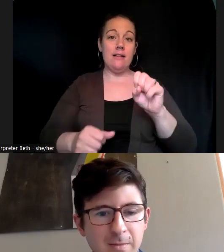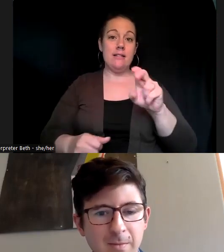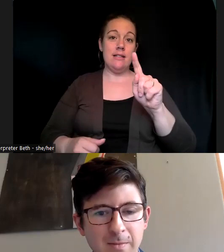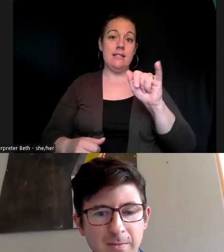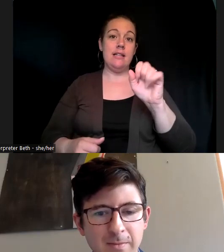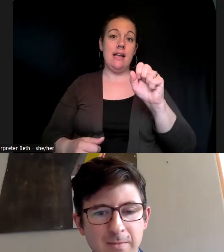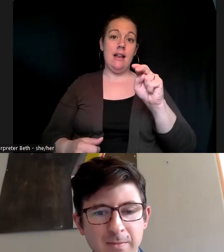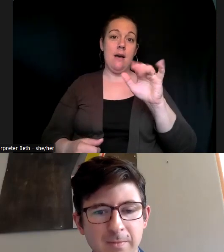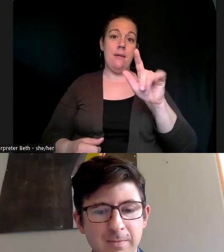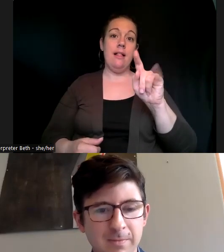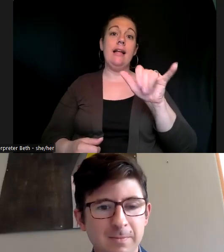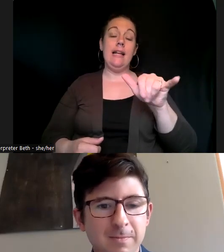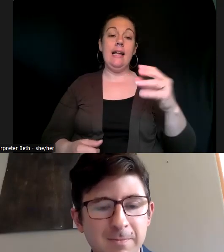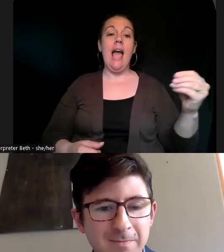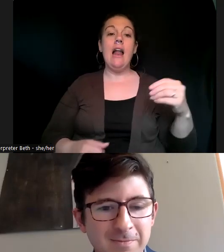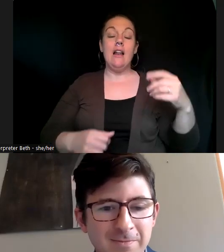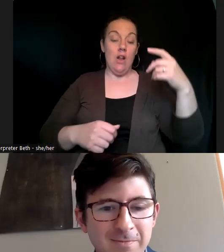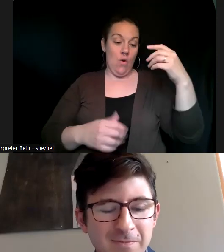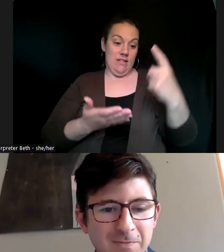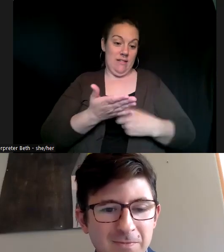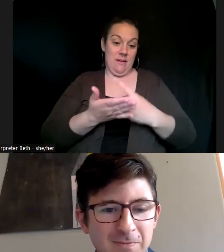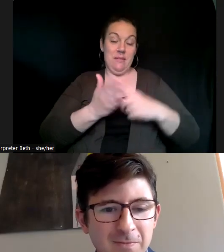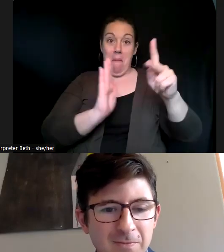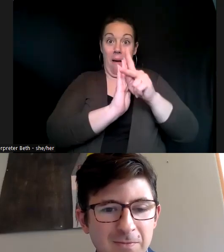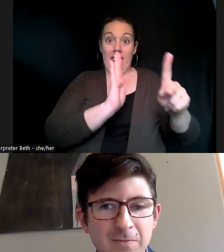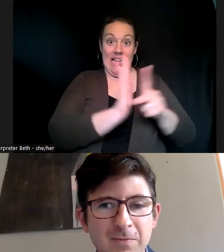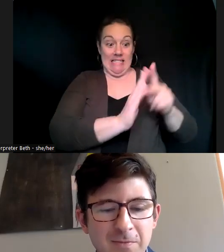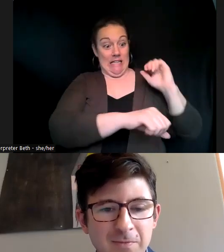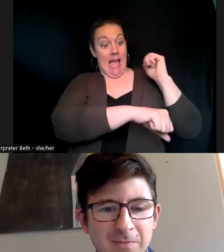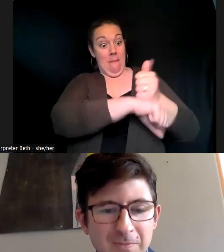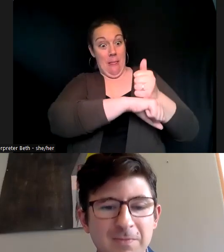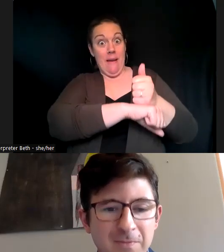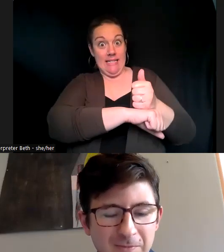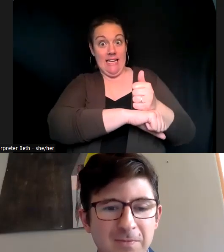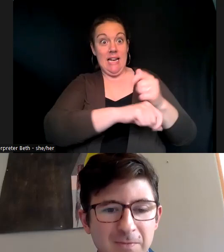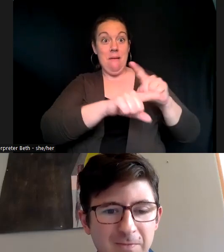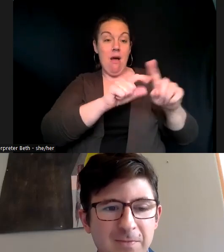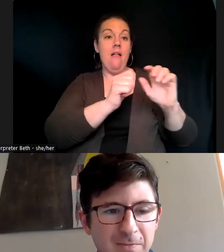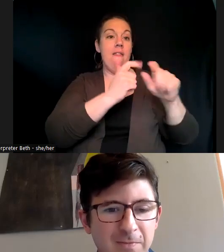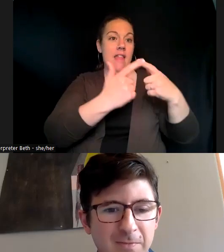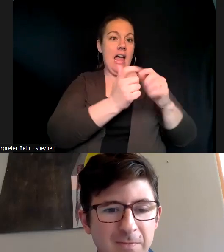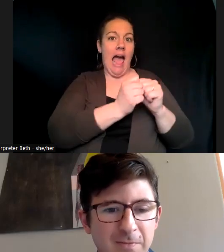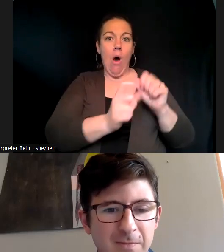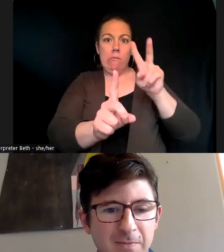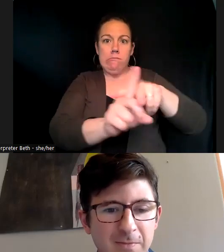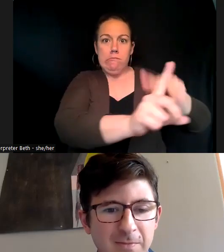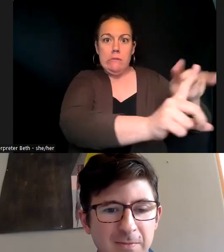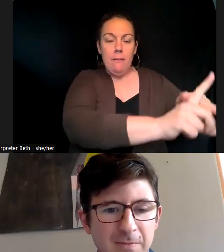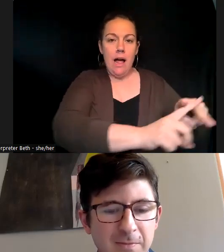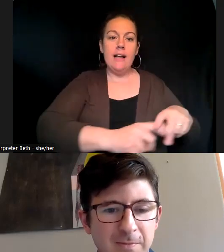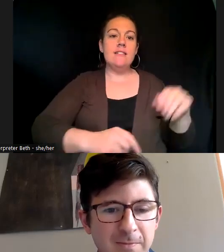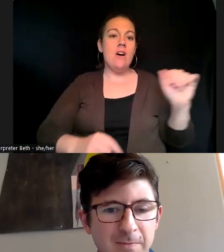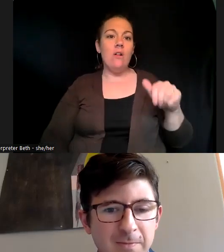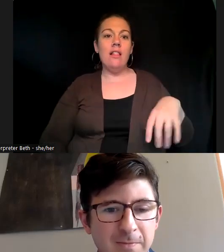of policies, once you win them, somebody has to make sure that they're implemented, right? So even like we have the funds now, but how do we know that